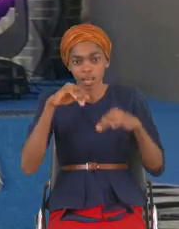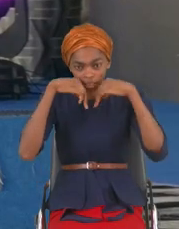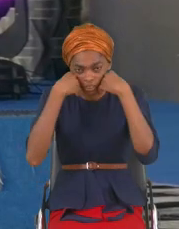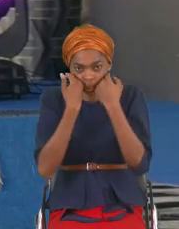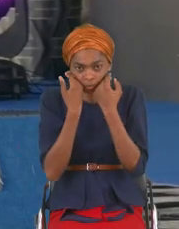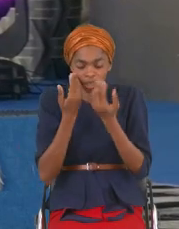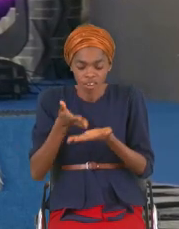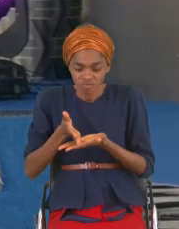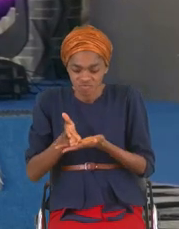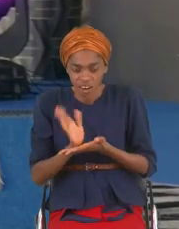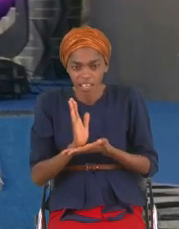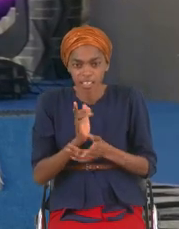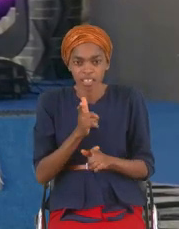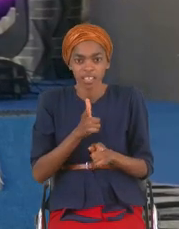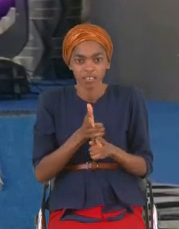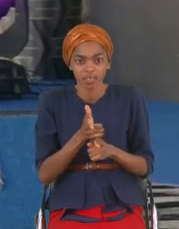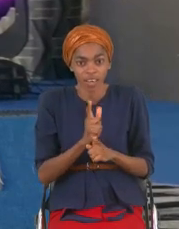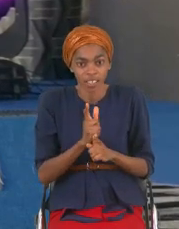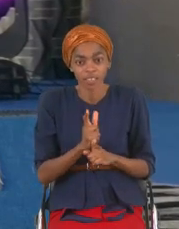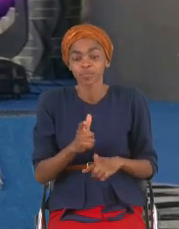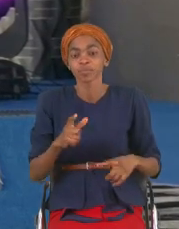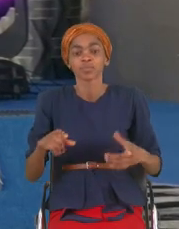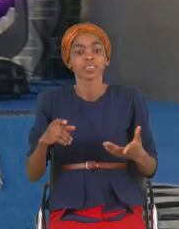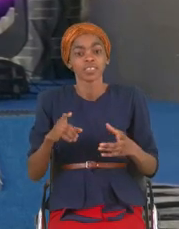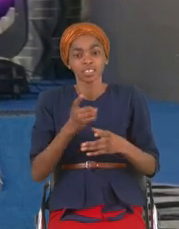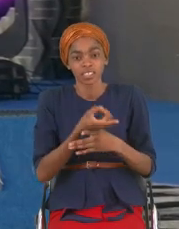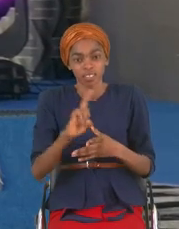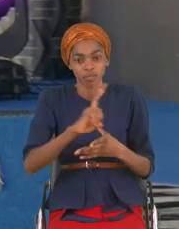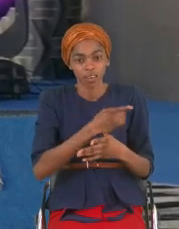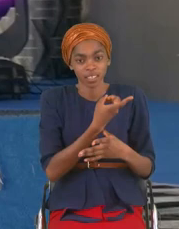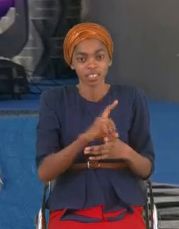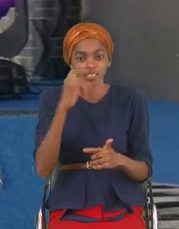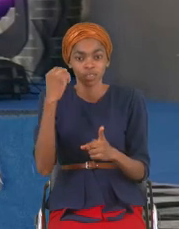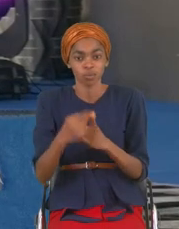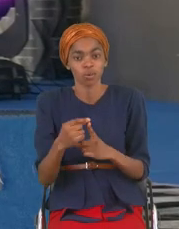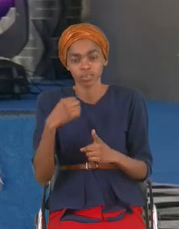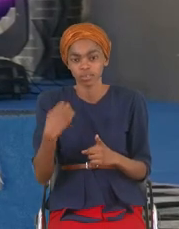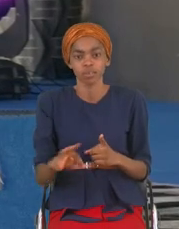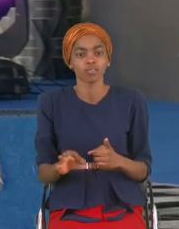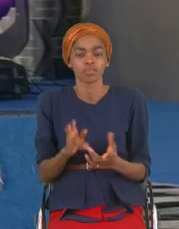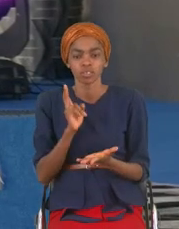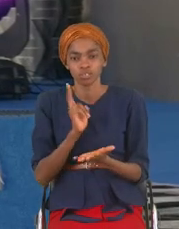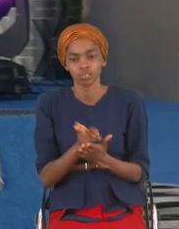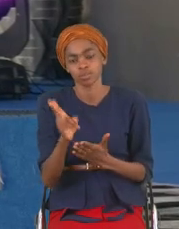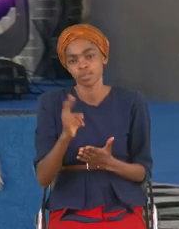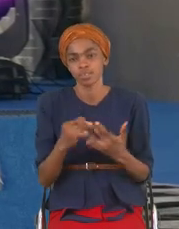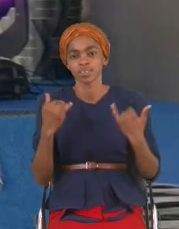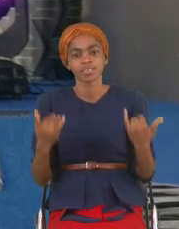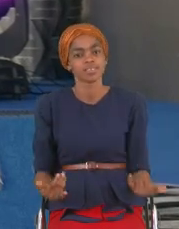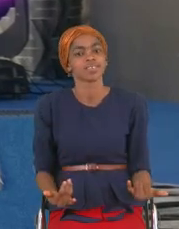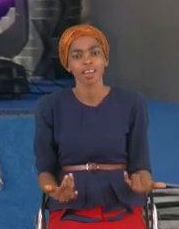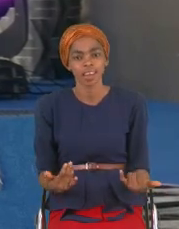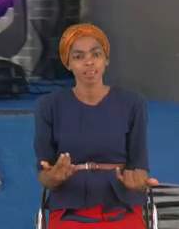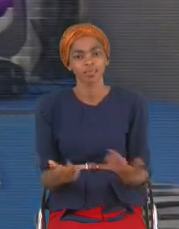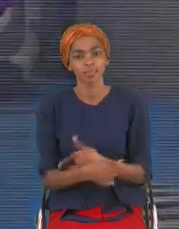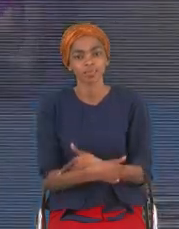ashamed, rightly dividing the word of truth. Today, we're